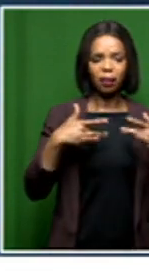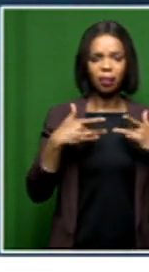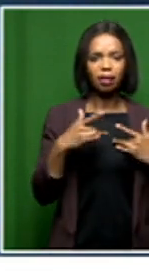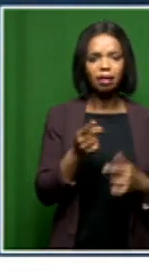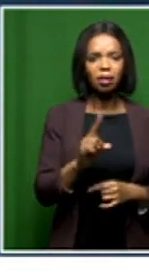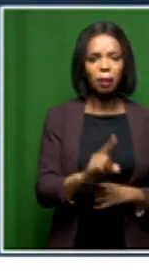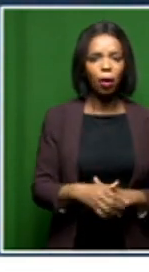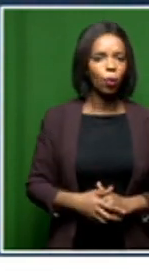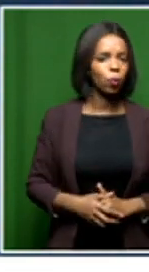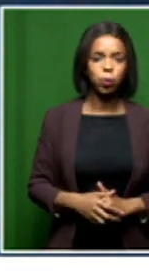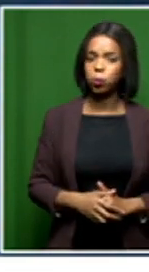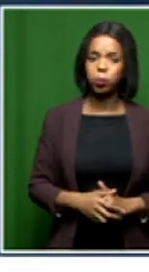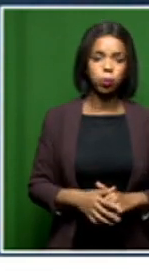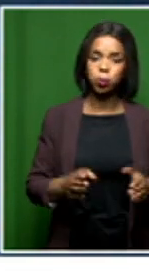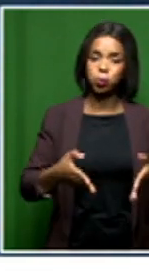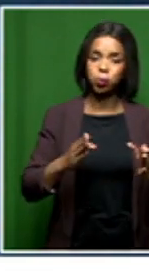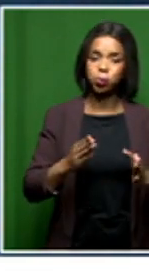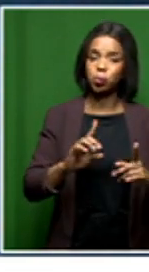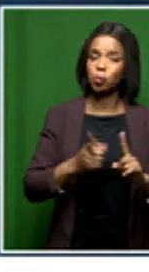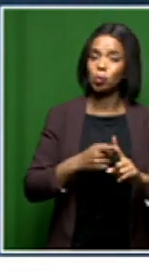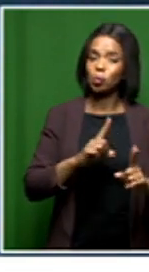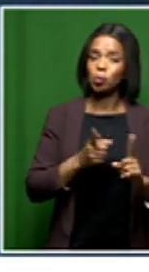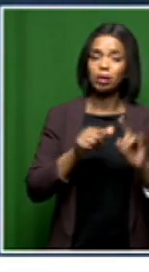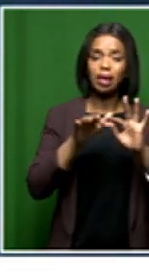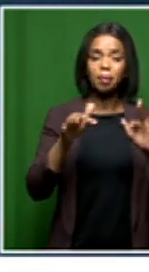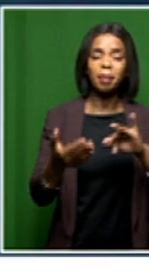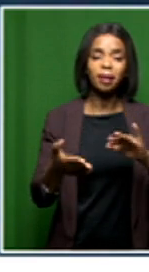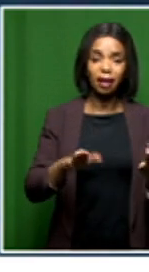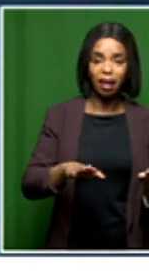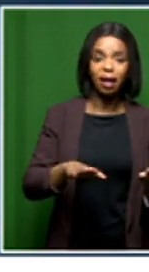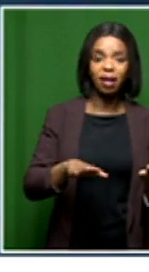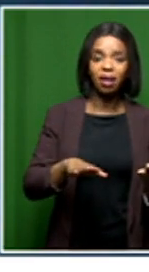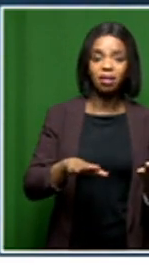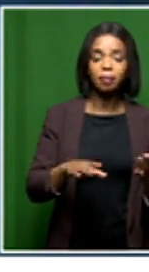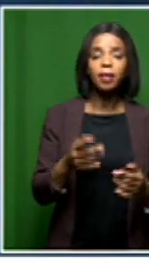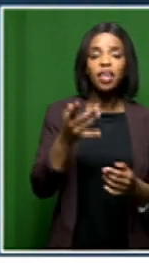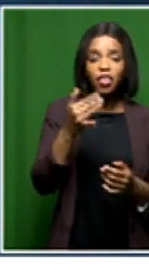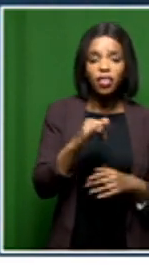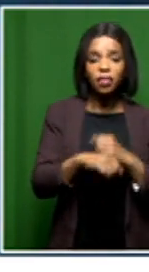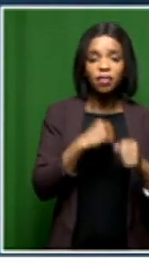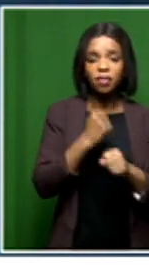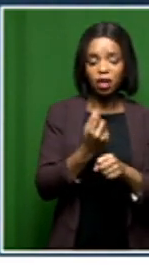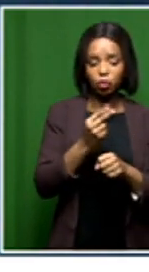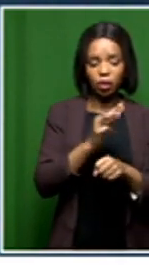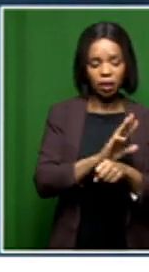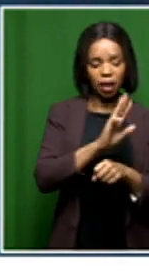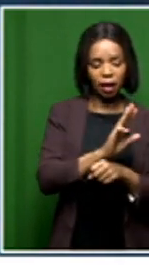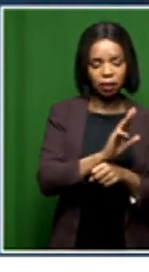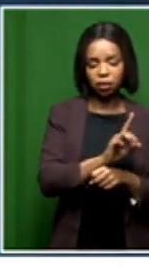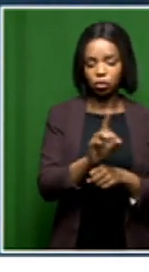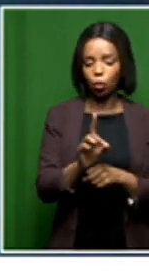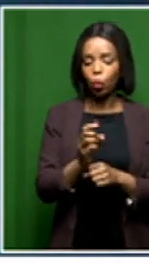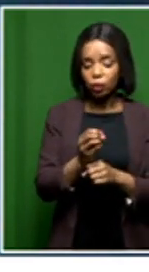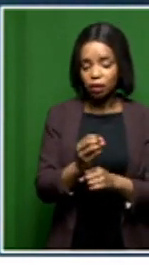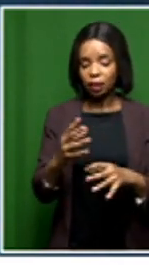occur on our roads. If in the end of 2019 and beginning of 2020, we're able to pick up statistics that